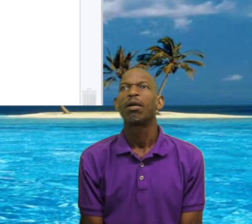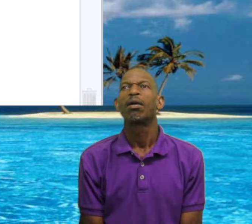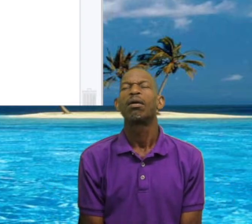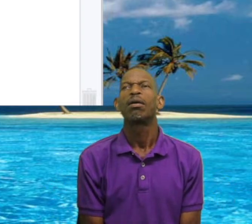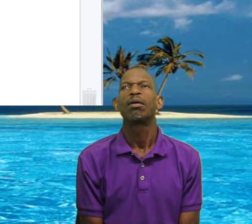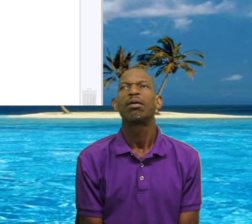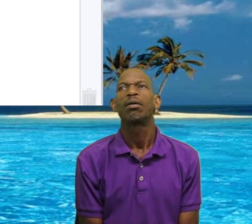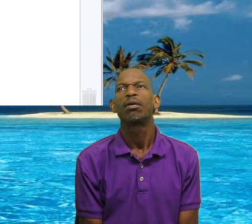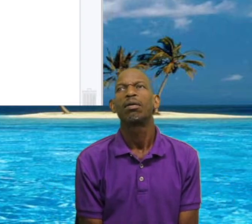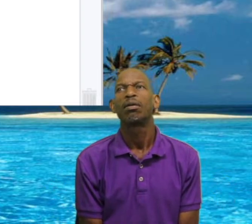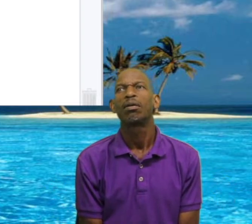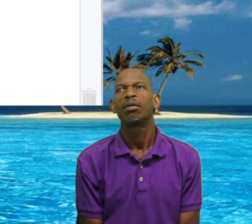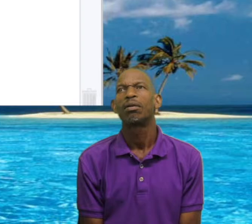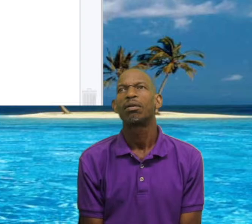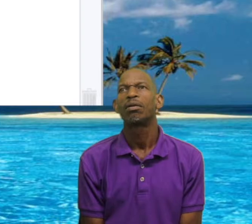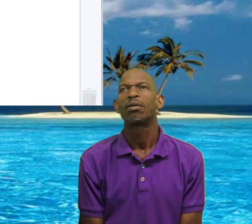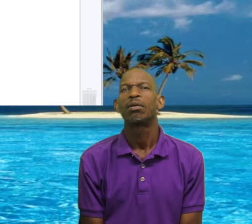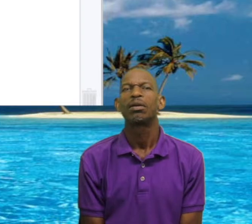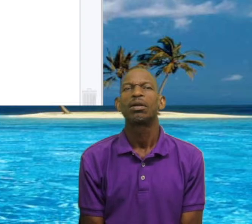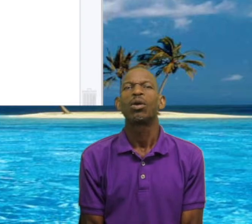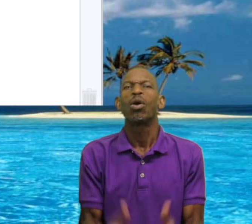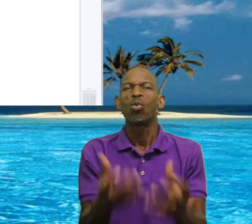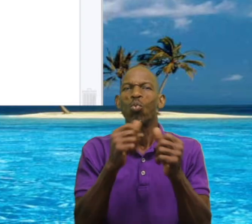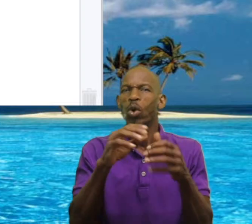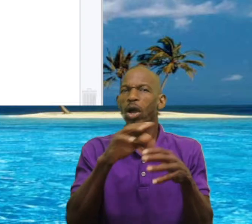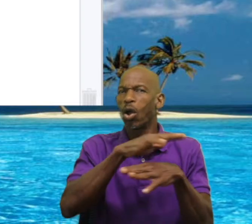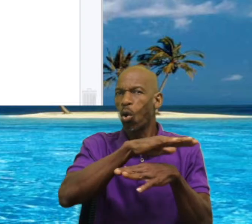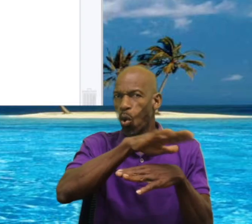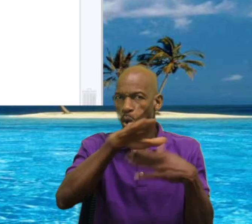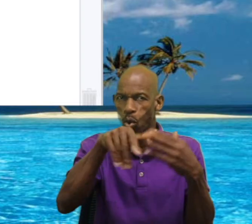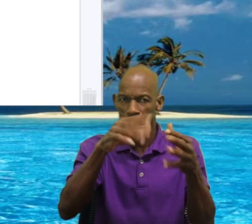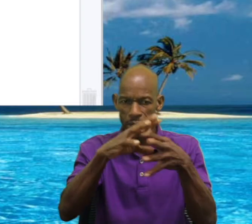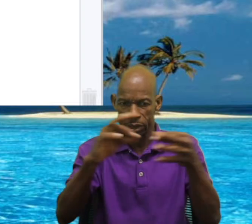Finish the sentence for me. Give me the whole sentence.